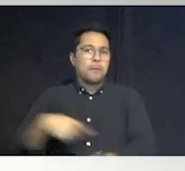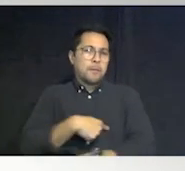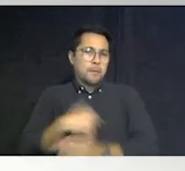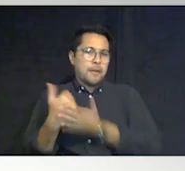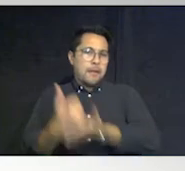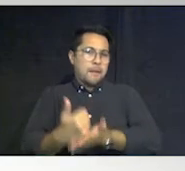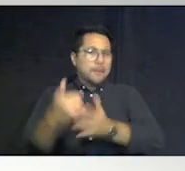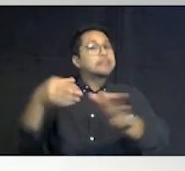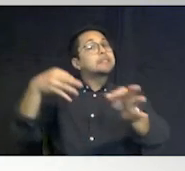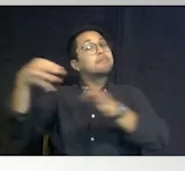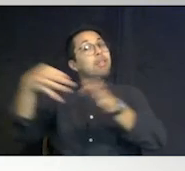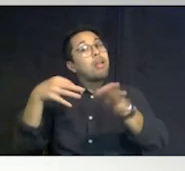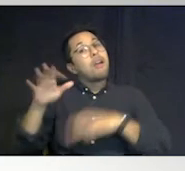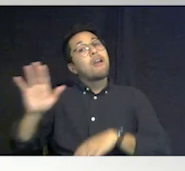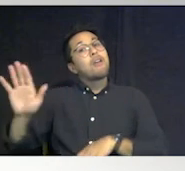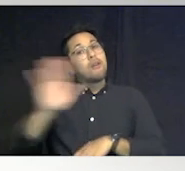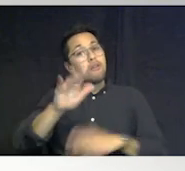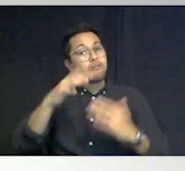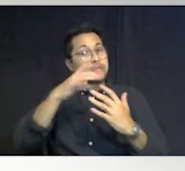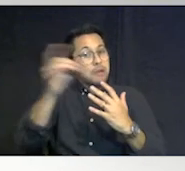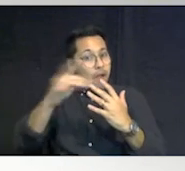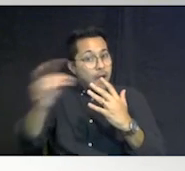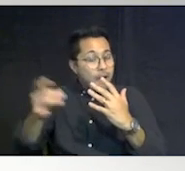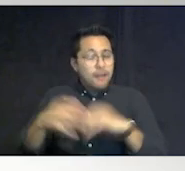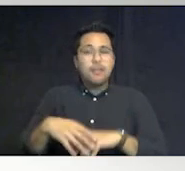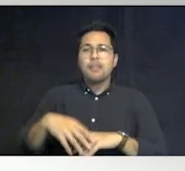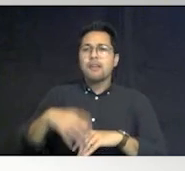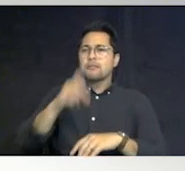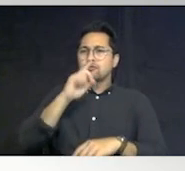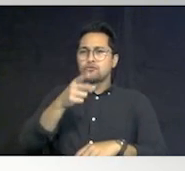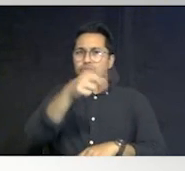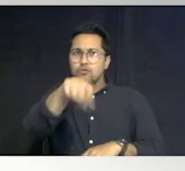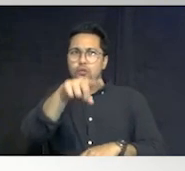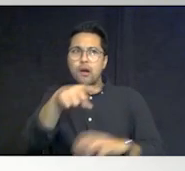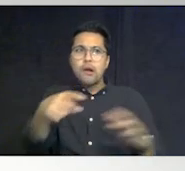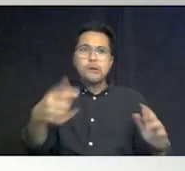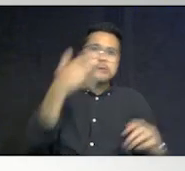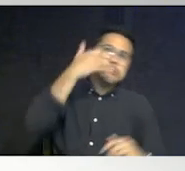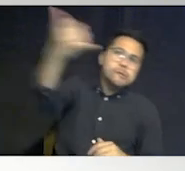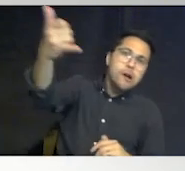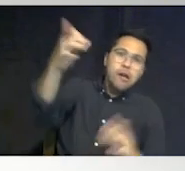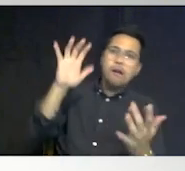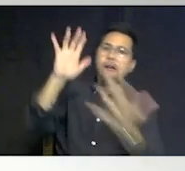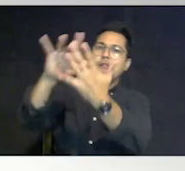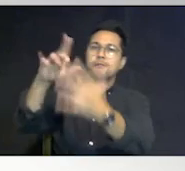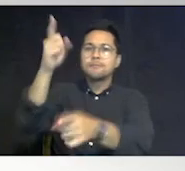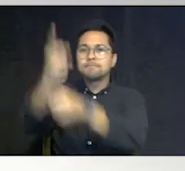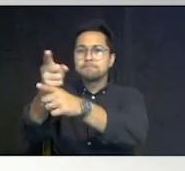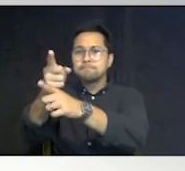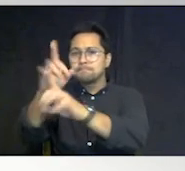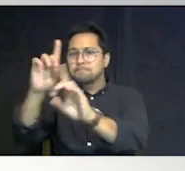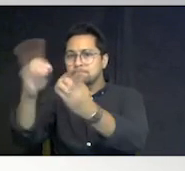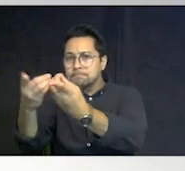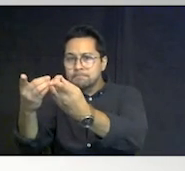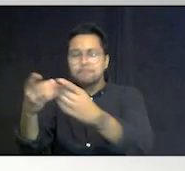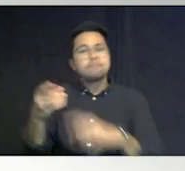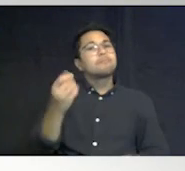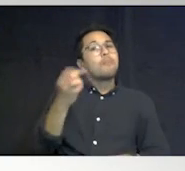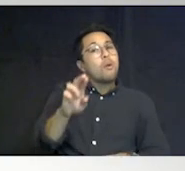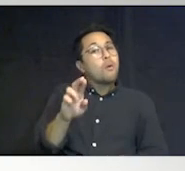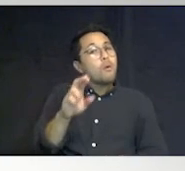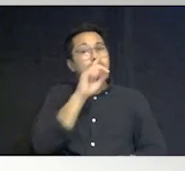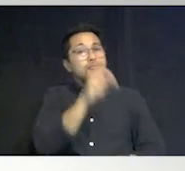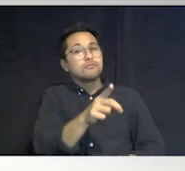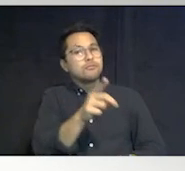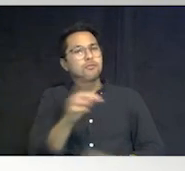what options you have and then make sure that you guys are connecting to the right either department inside Bs or making sure you're connecting